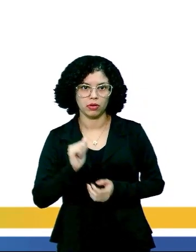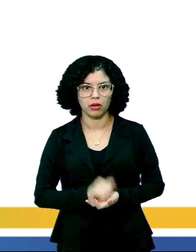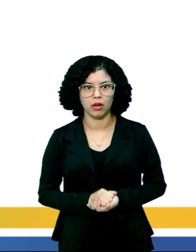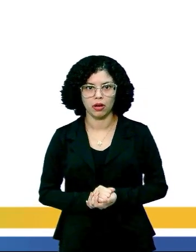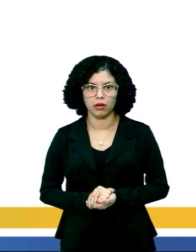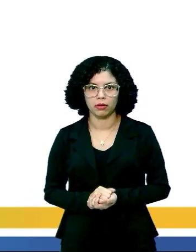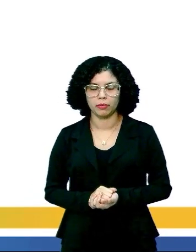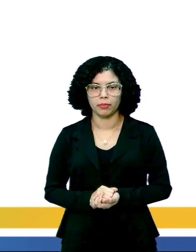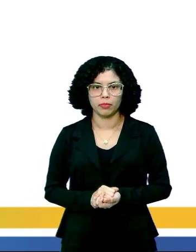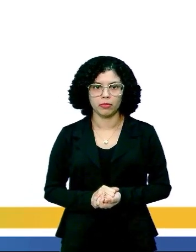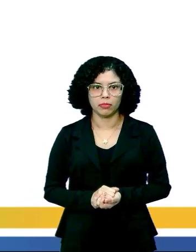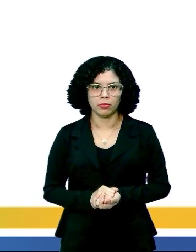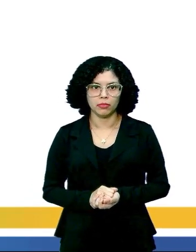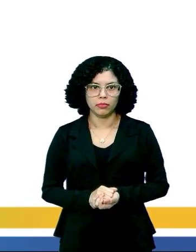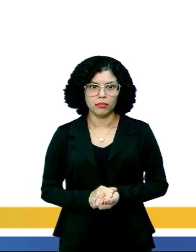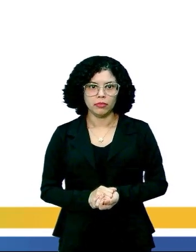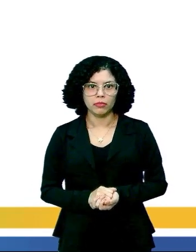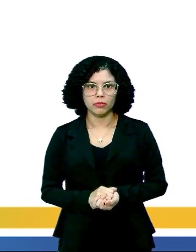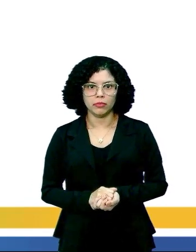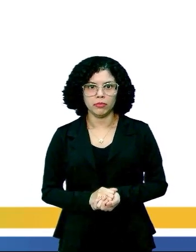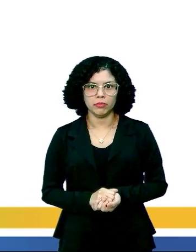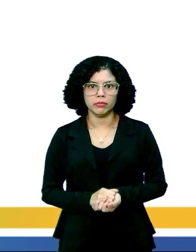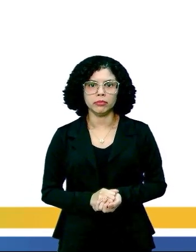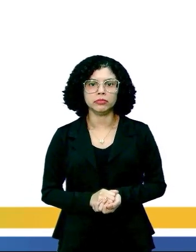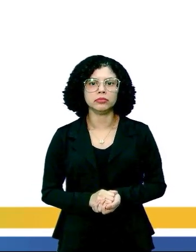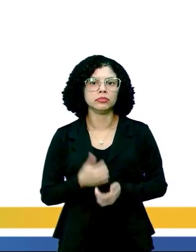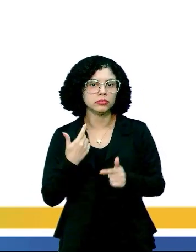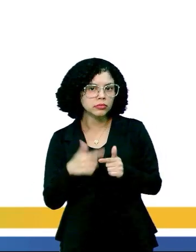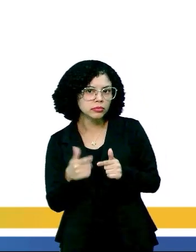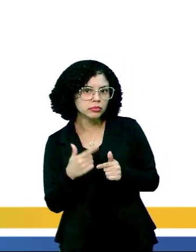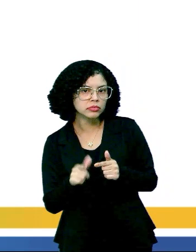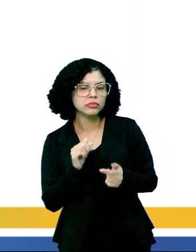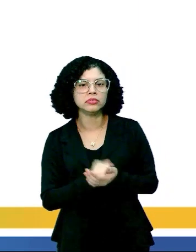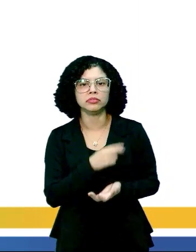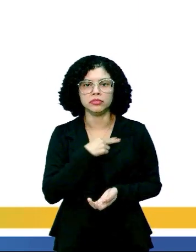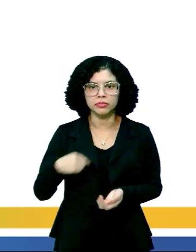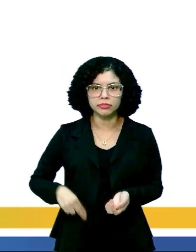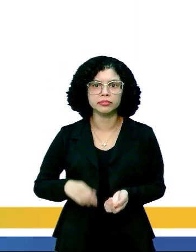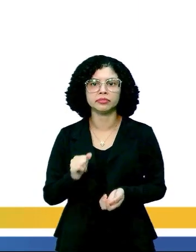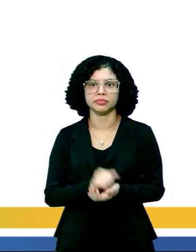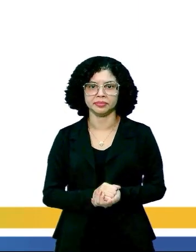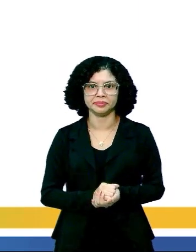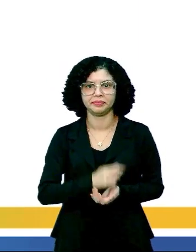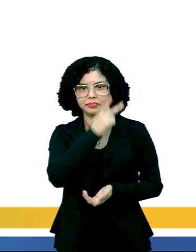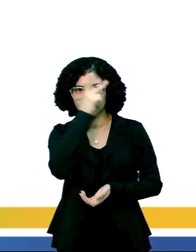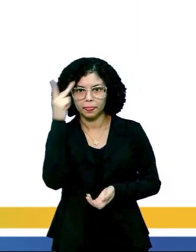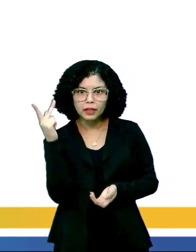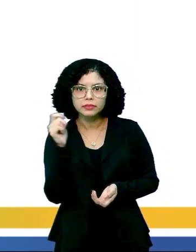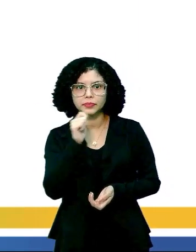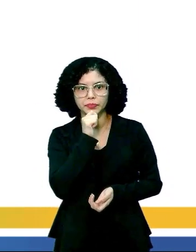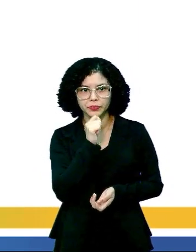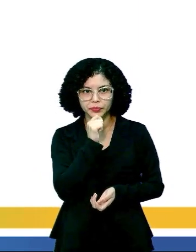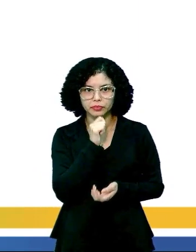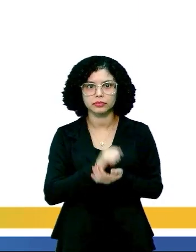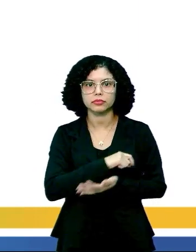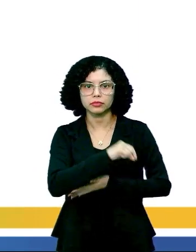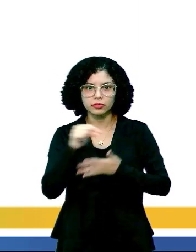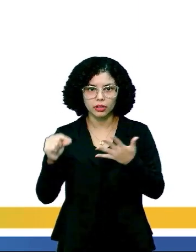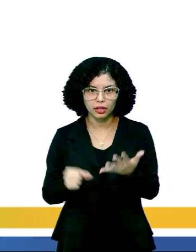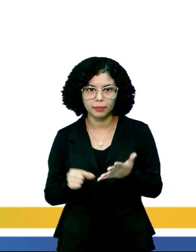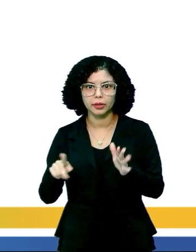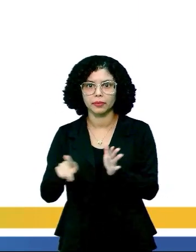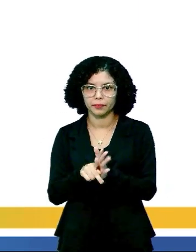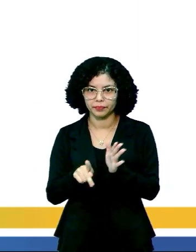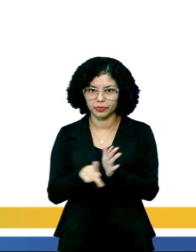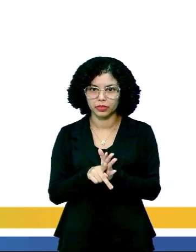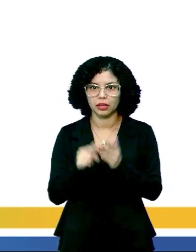against other ethnic groups. As for prejudice of Chinese people against foreigners, an element that